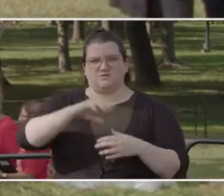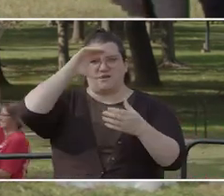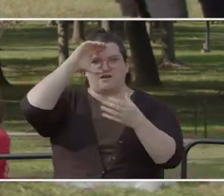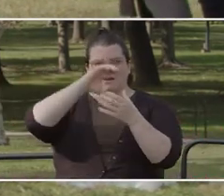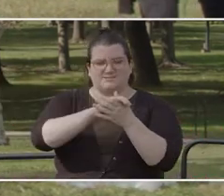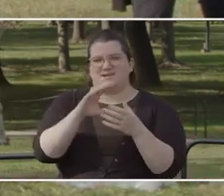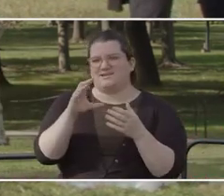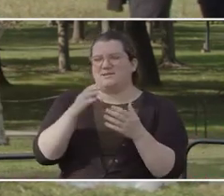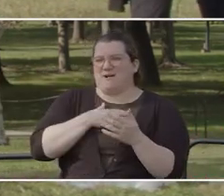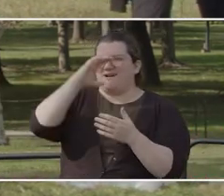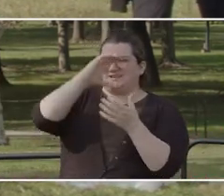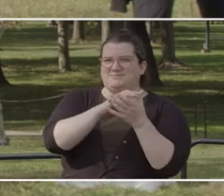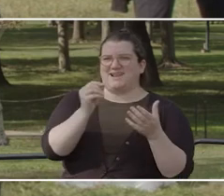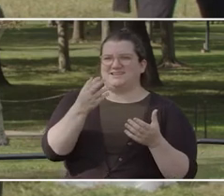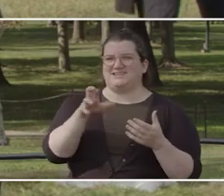and hero.